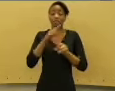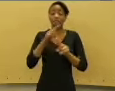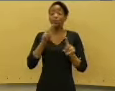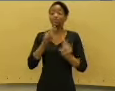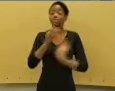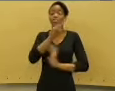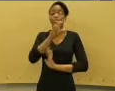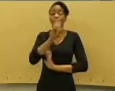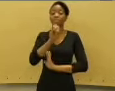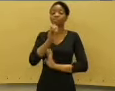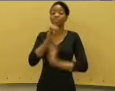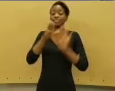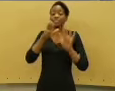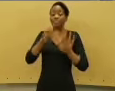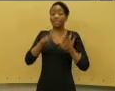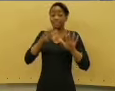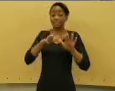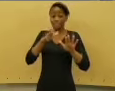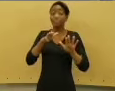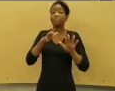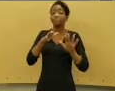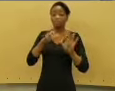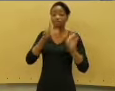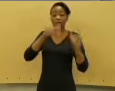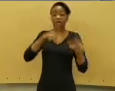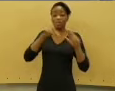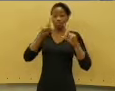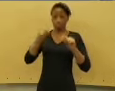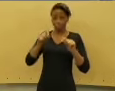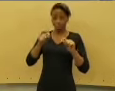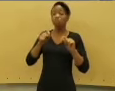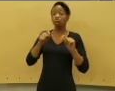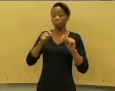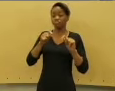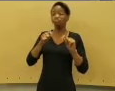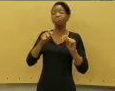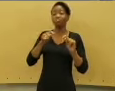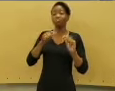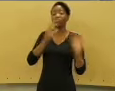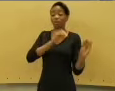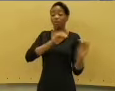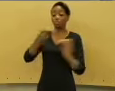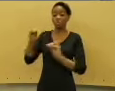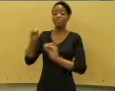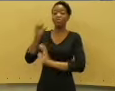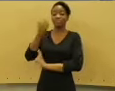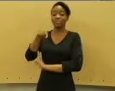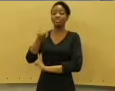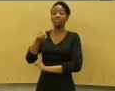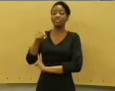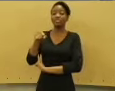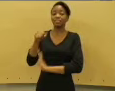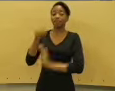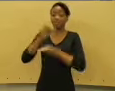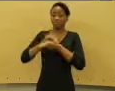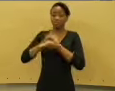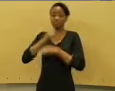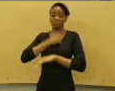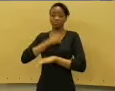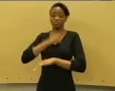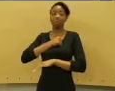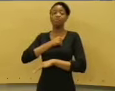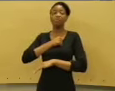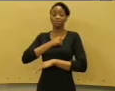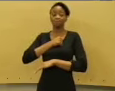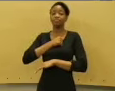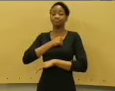2019, I relocated to Cape Town, and I was gifted a bag of second-hand vibrators by a friend of mine, and they said to me,